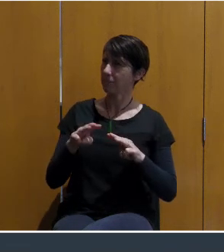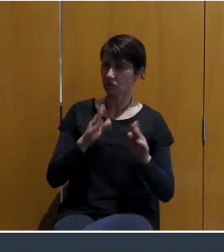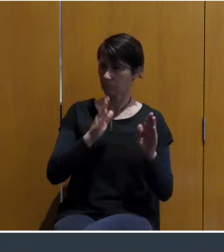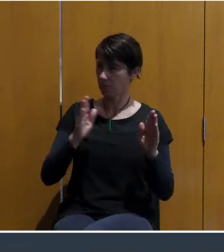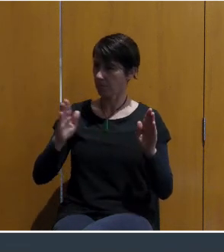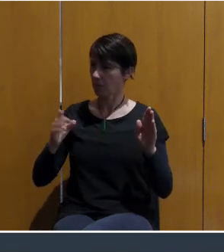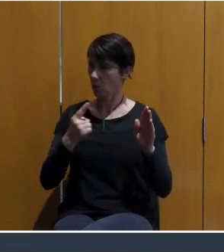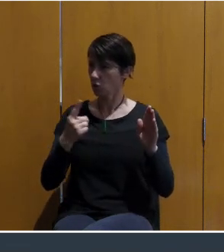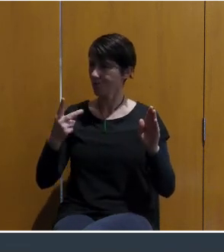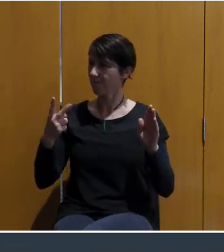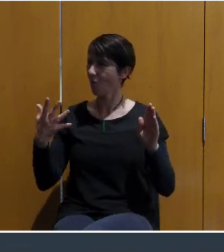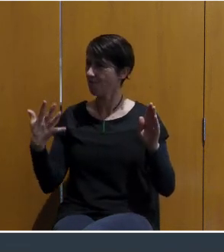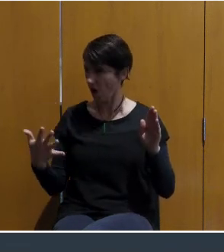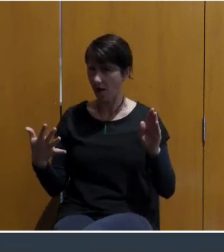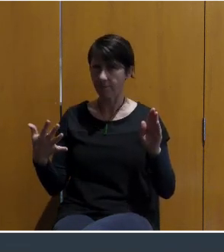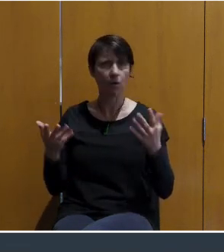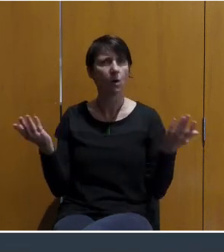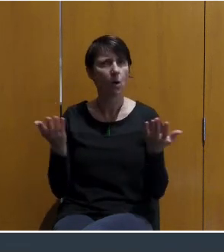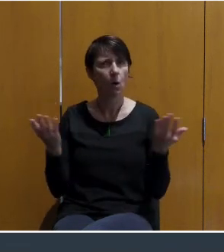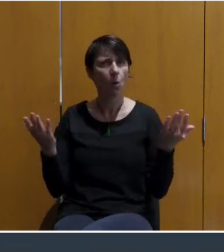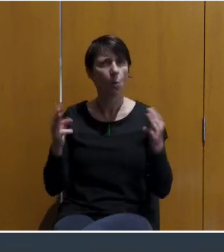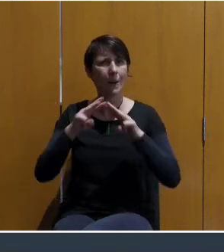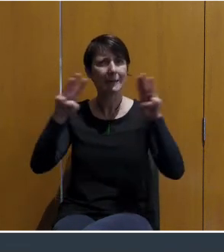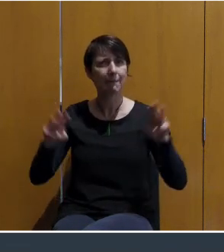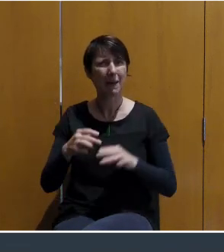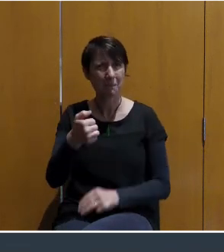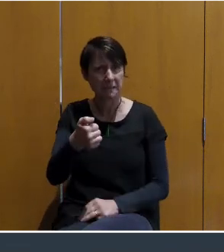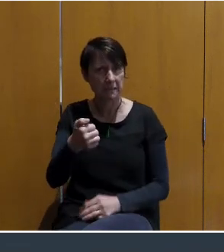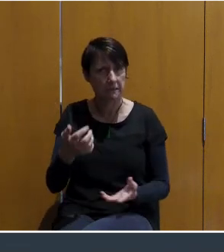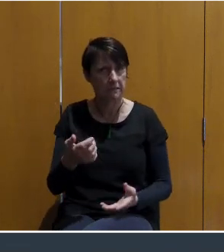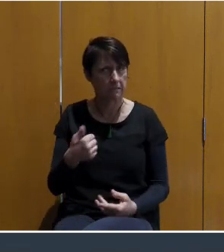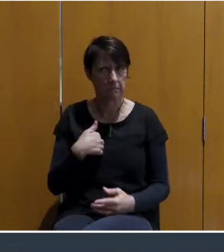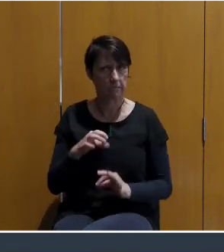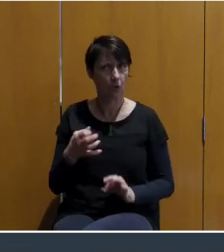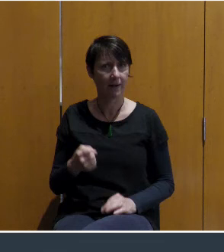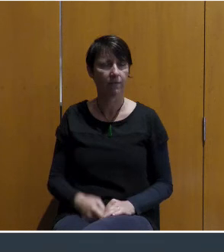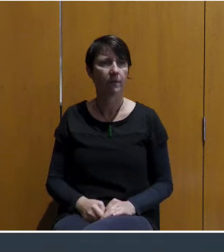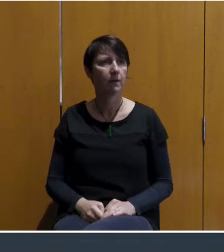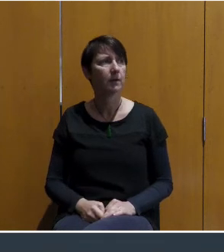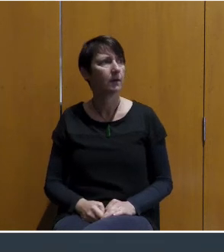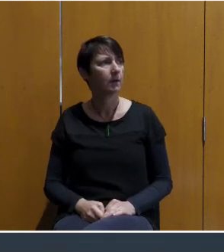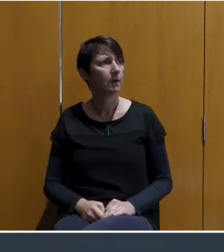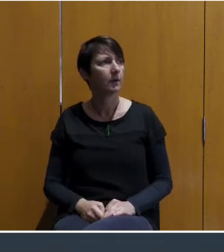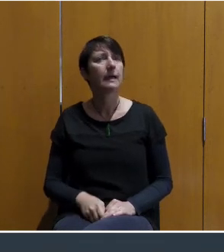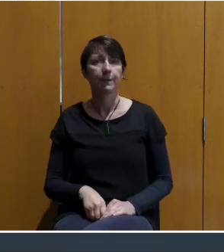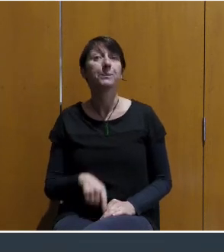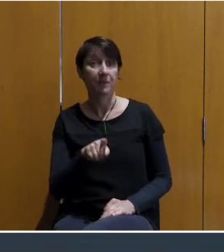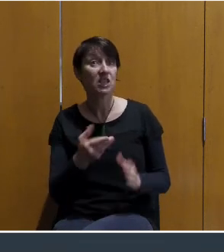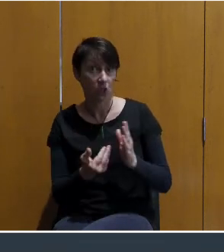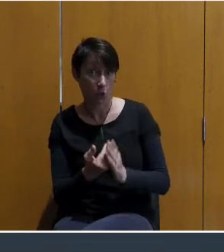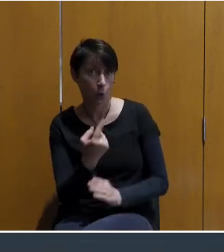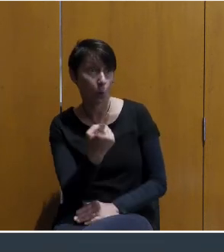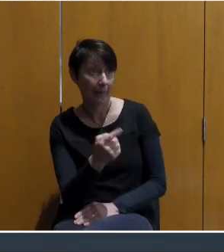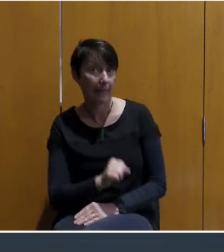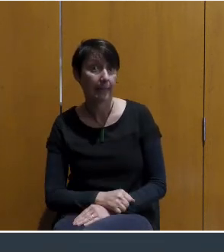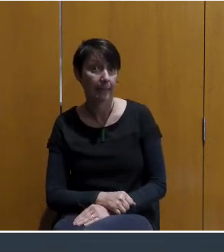Sorry? Map 6. It may be a new one. Map 6 it's a new one to reflect the new